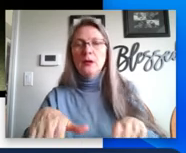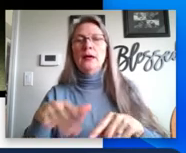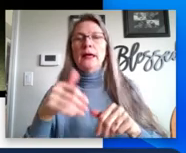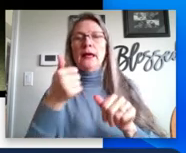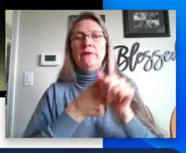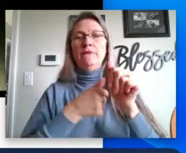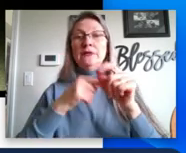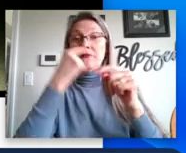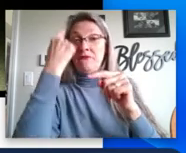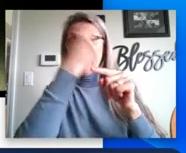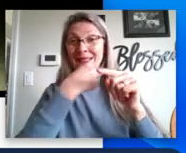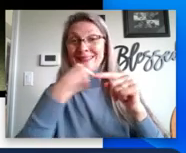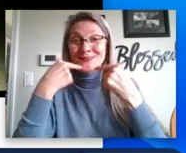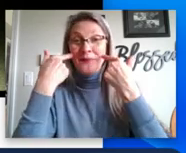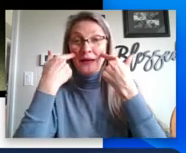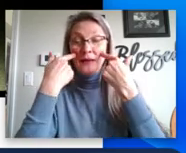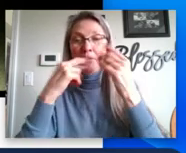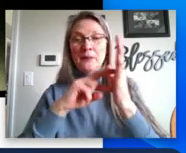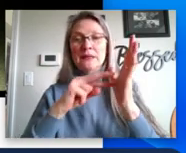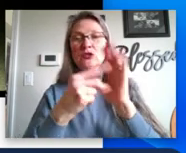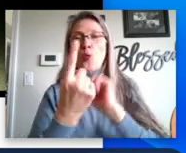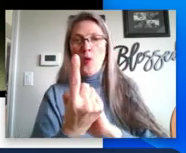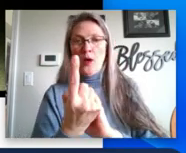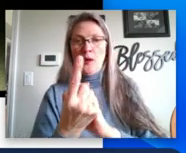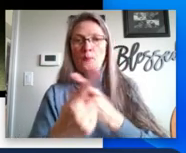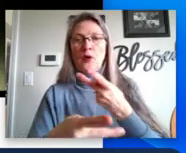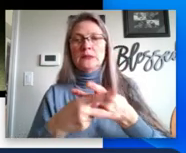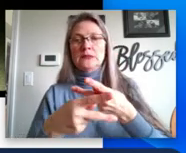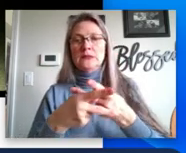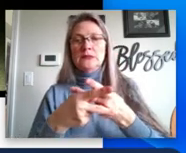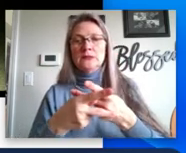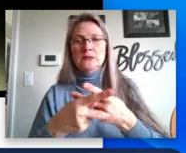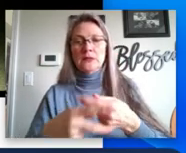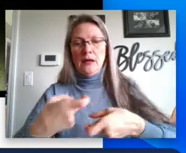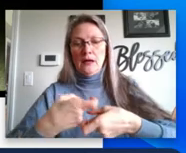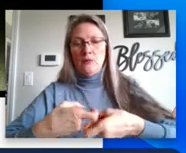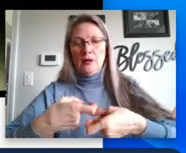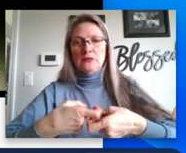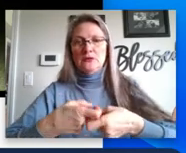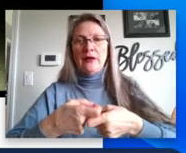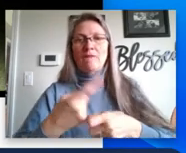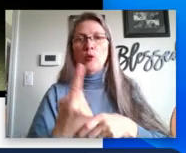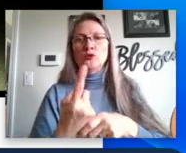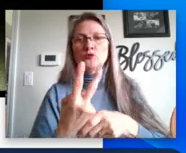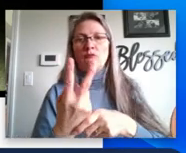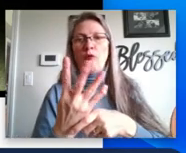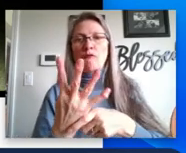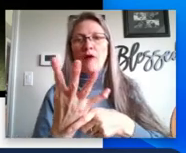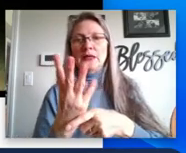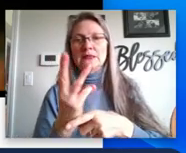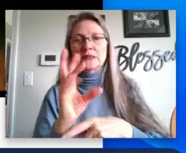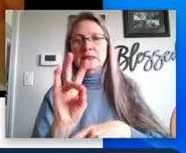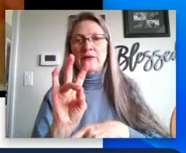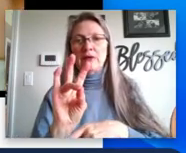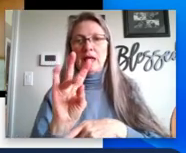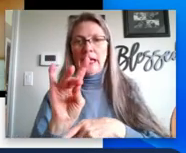1. Looking at my pretzels, I have 1, 2, 3, 4, 5, 6, 7,